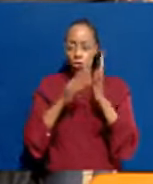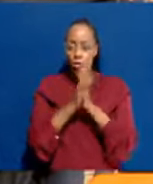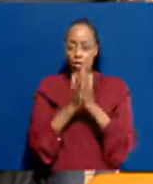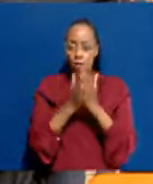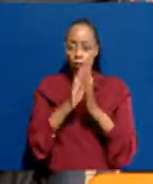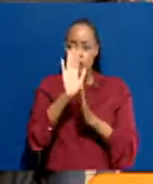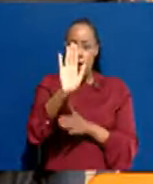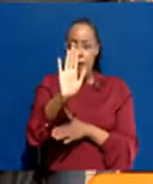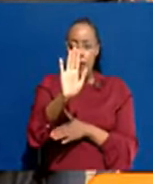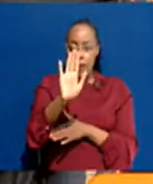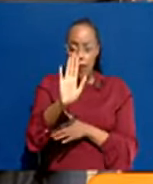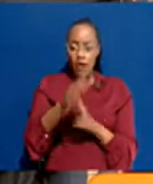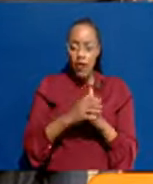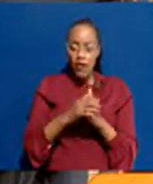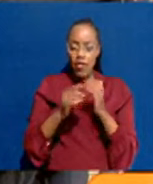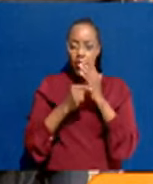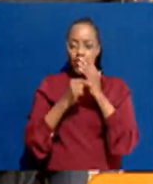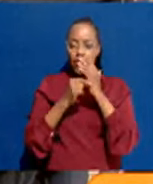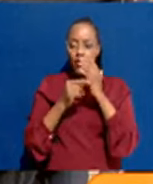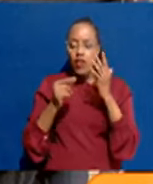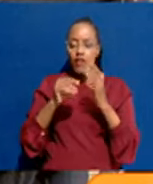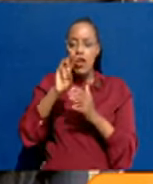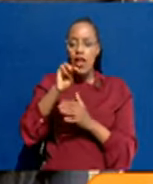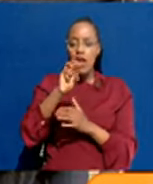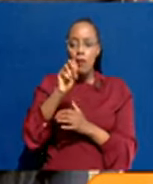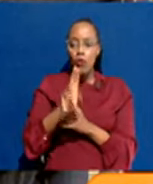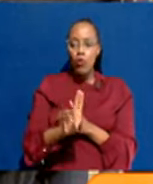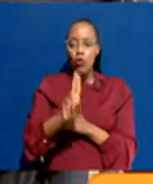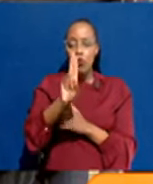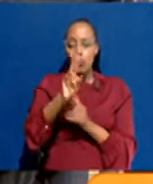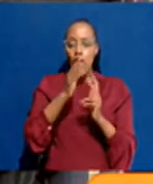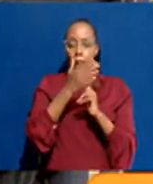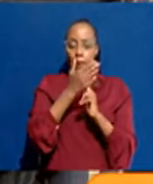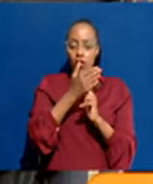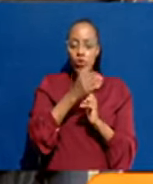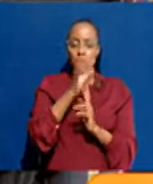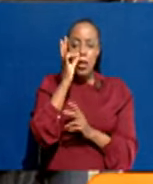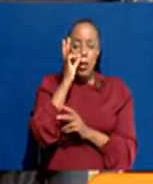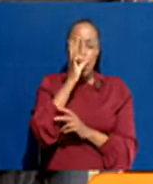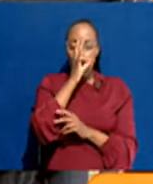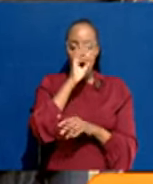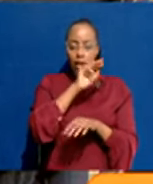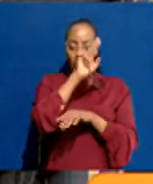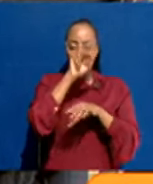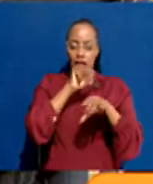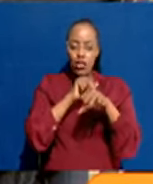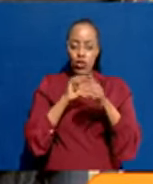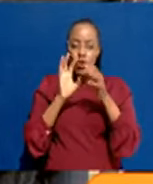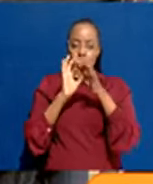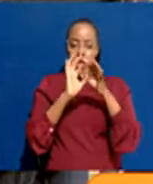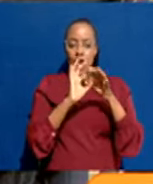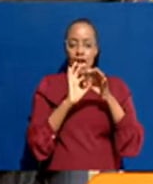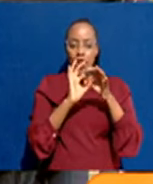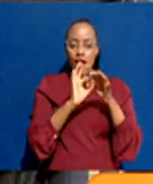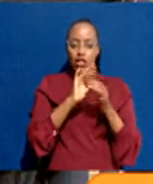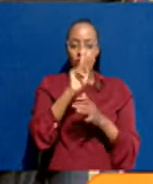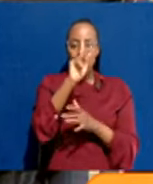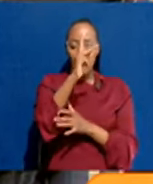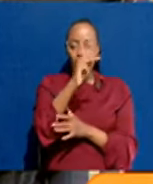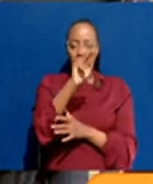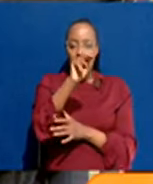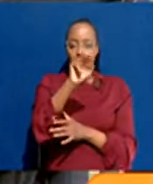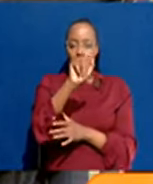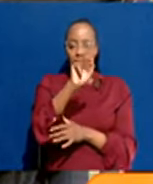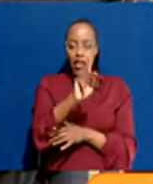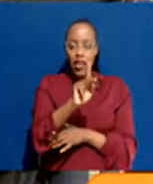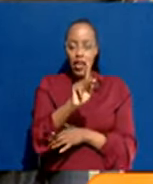the famous MOU between Kibaki's National Alliance of Kenya, NAK,